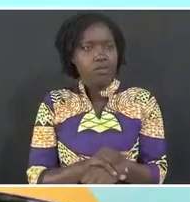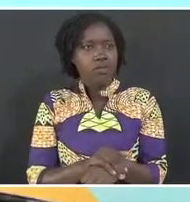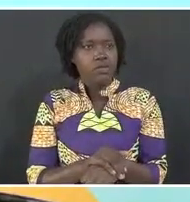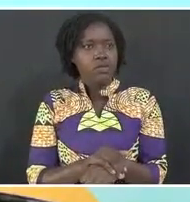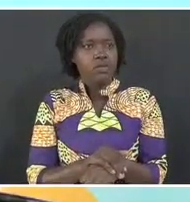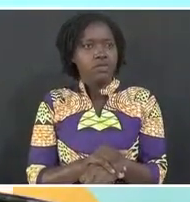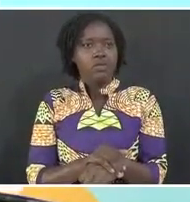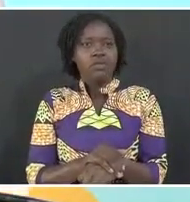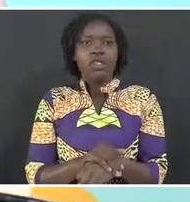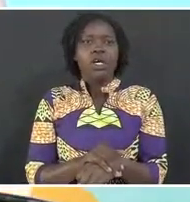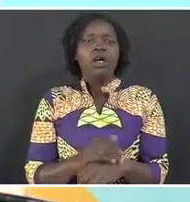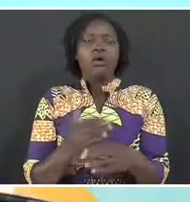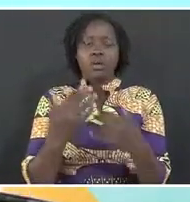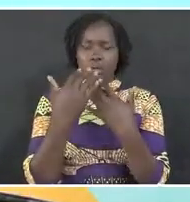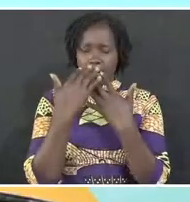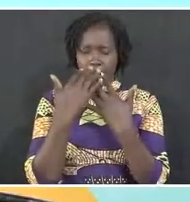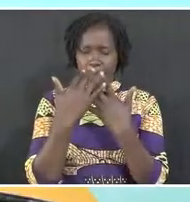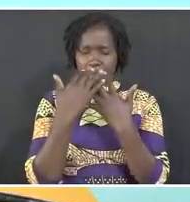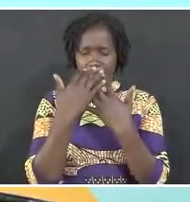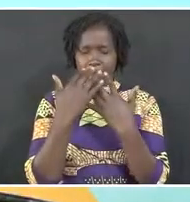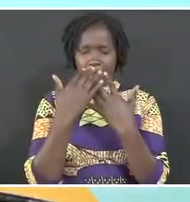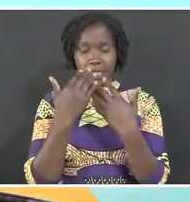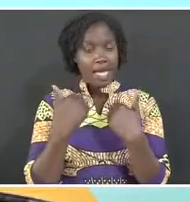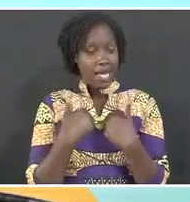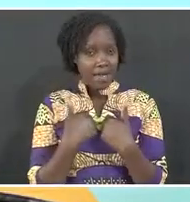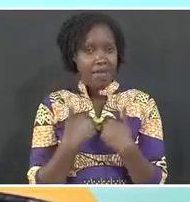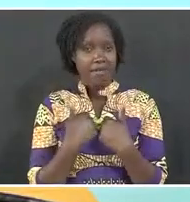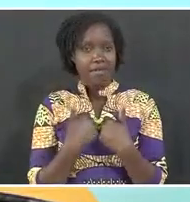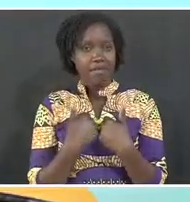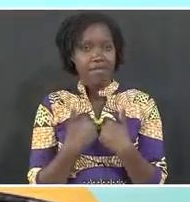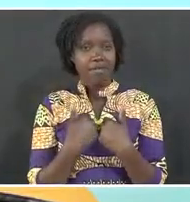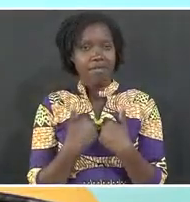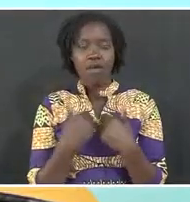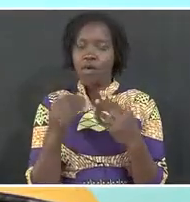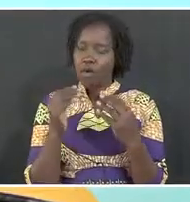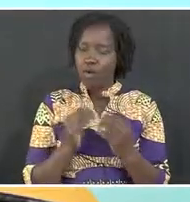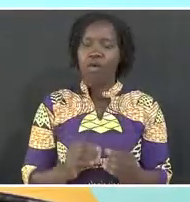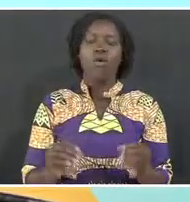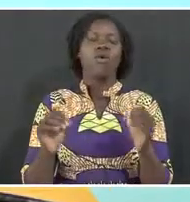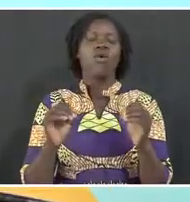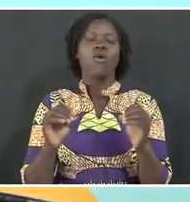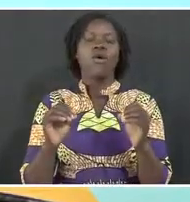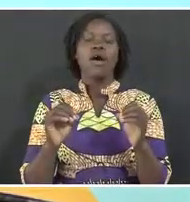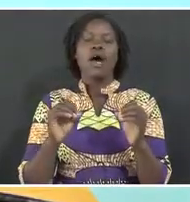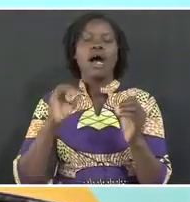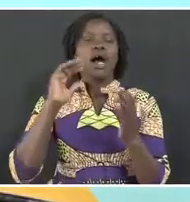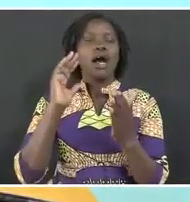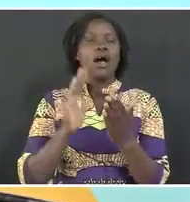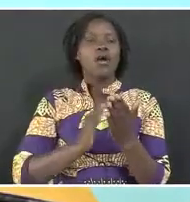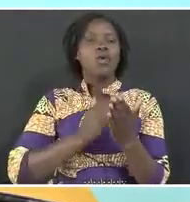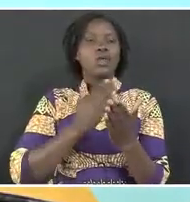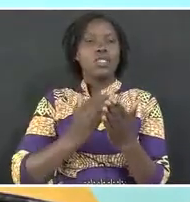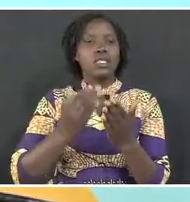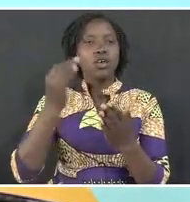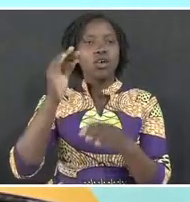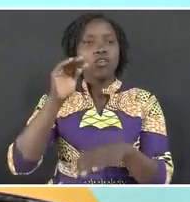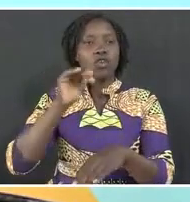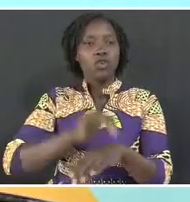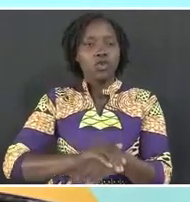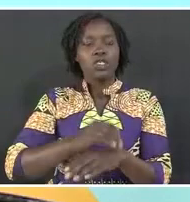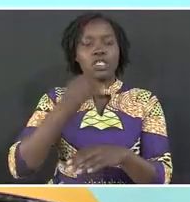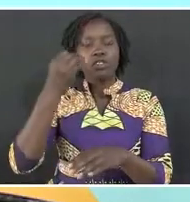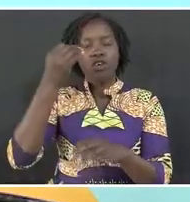With every breath that I am able, oh, I will sing of the goodness of